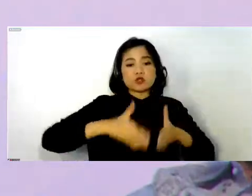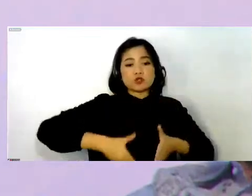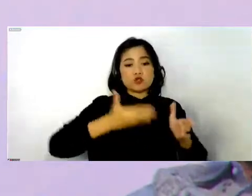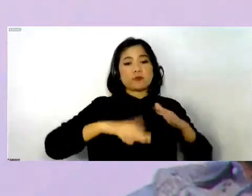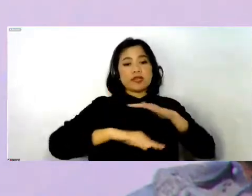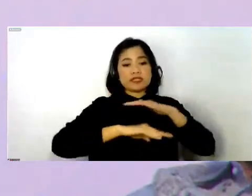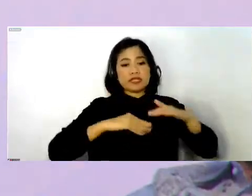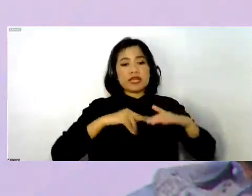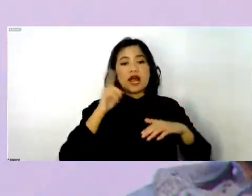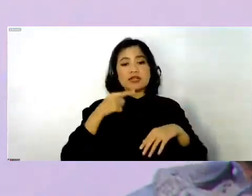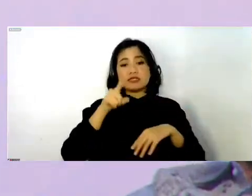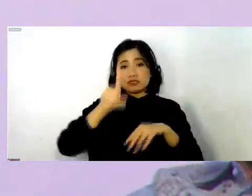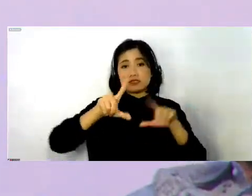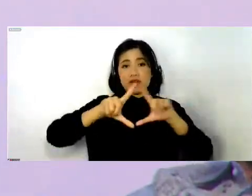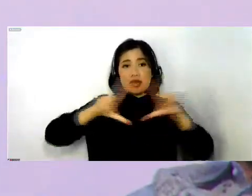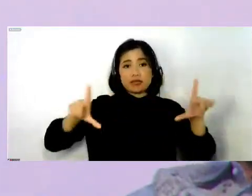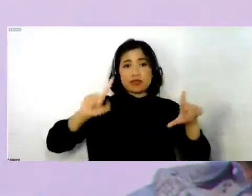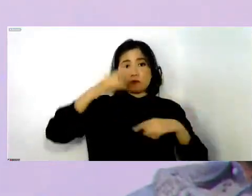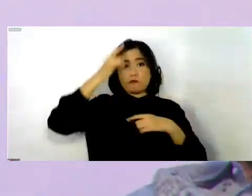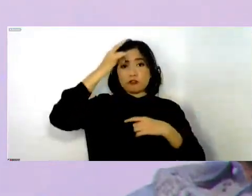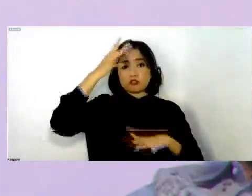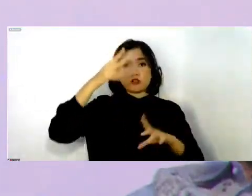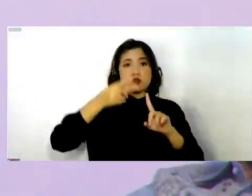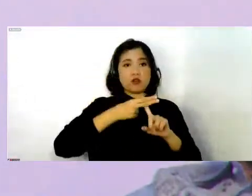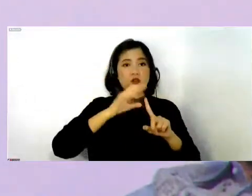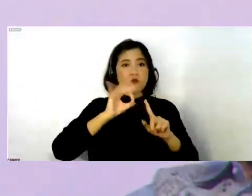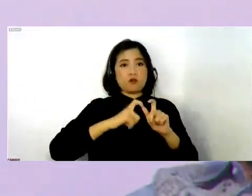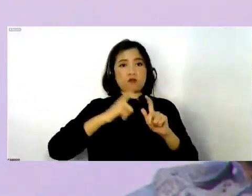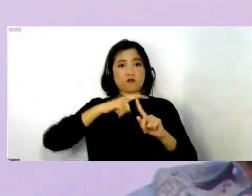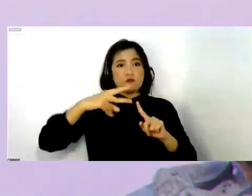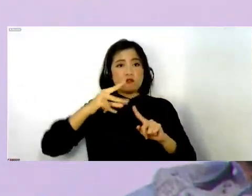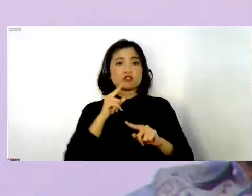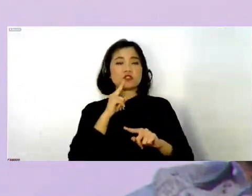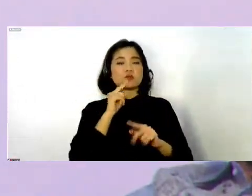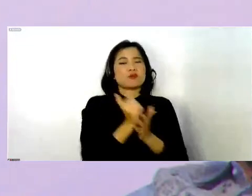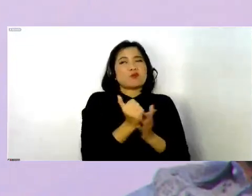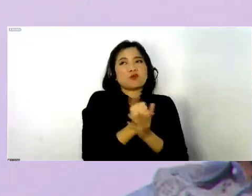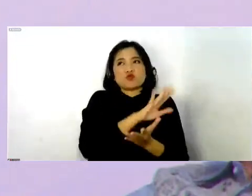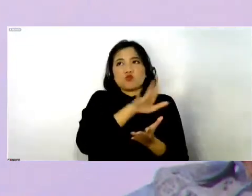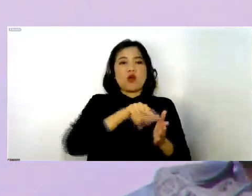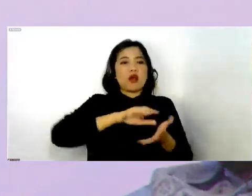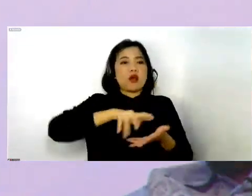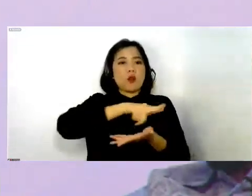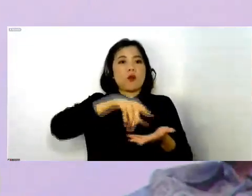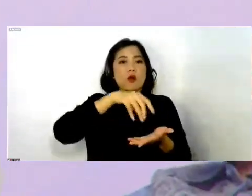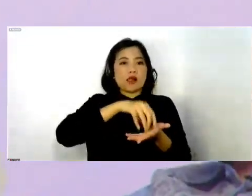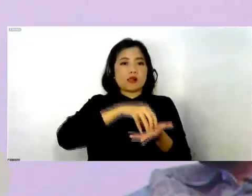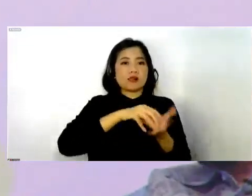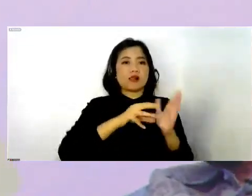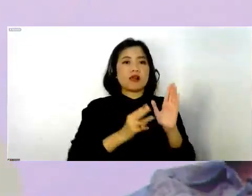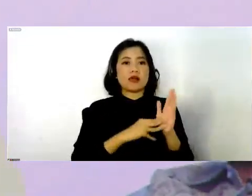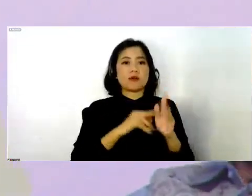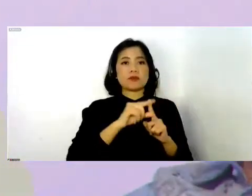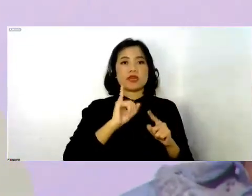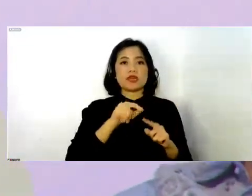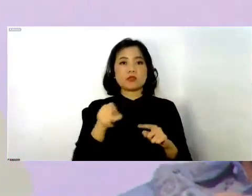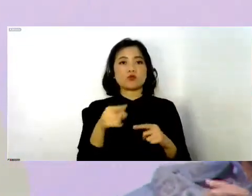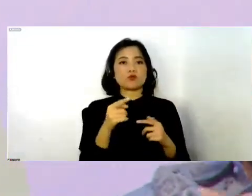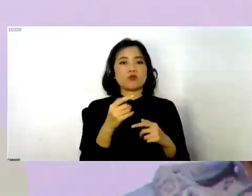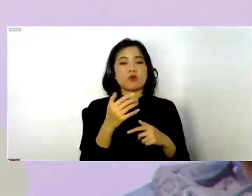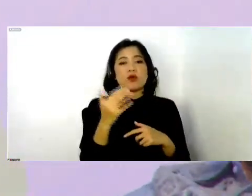Everybody asks for the road. Nobody really asks for water and sanitation. And the problem with the